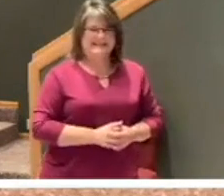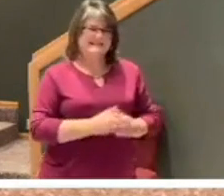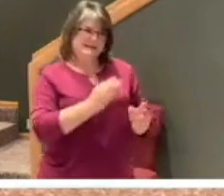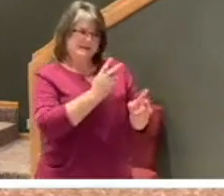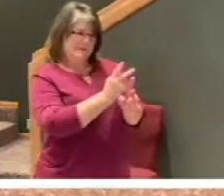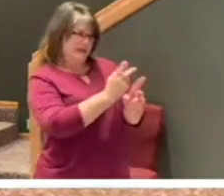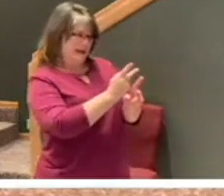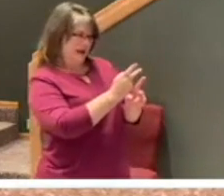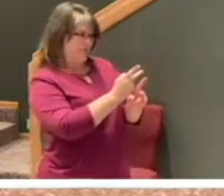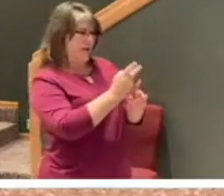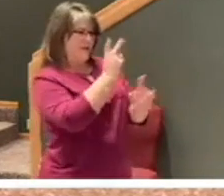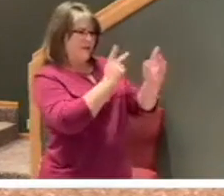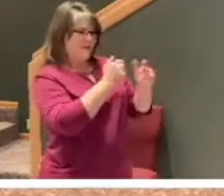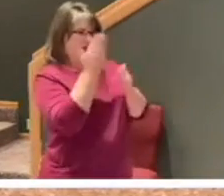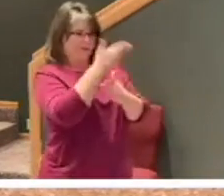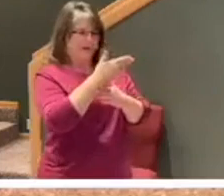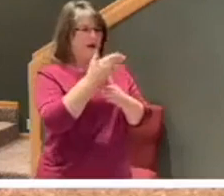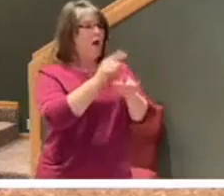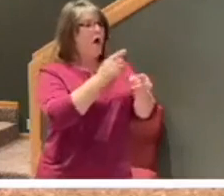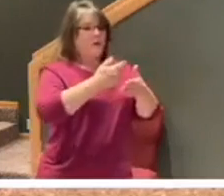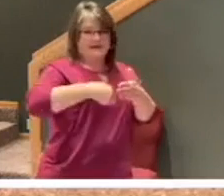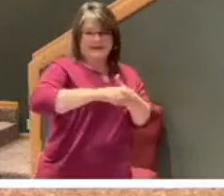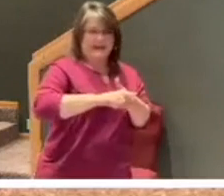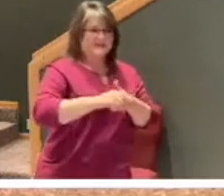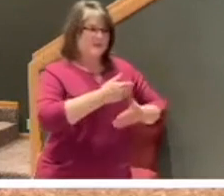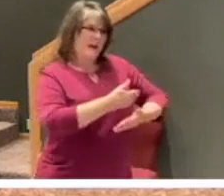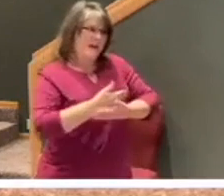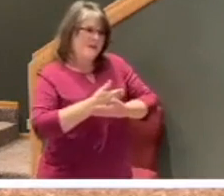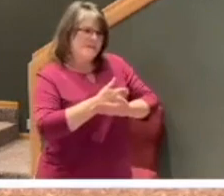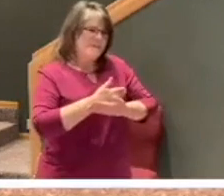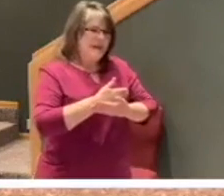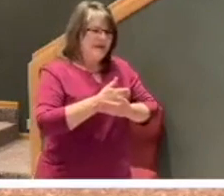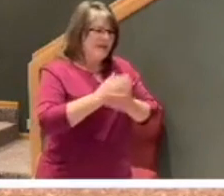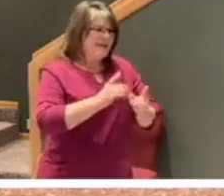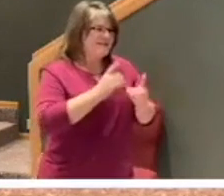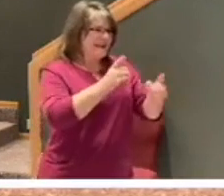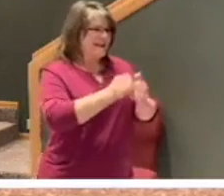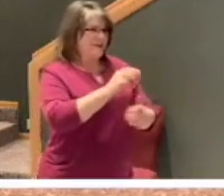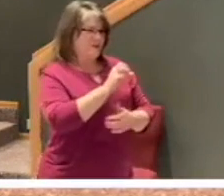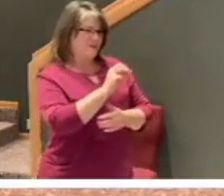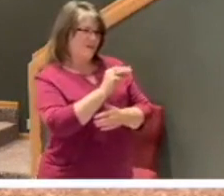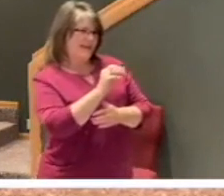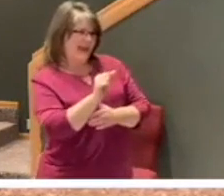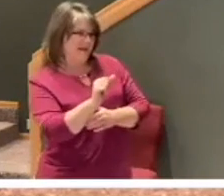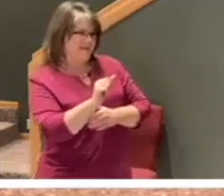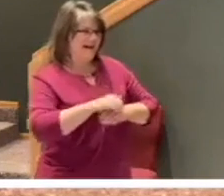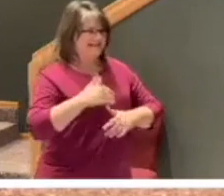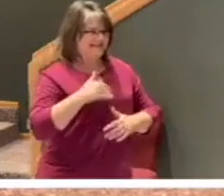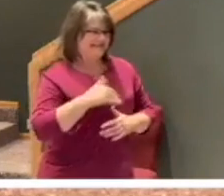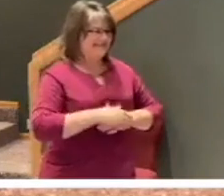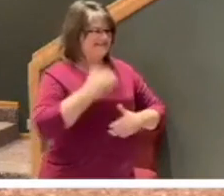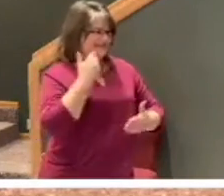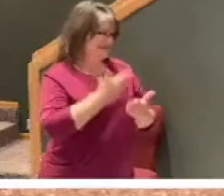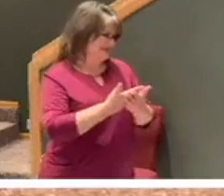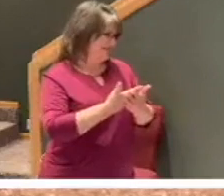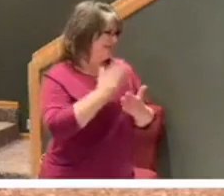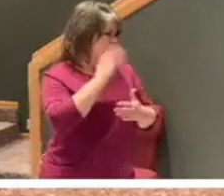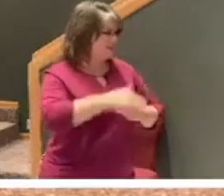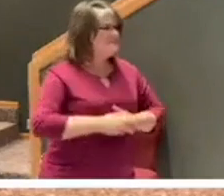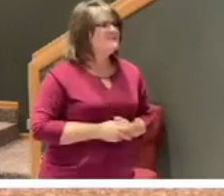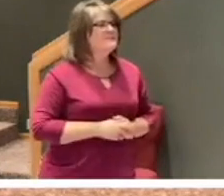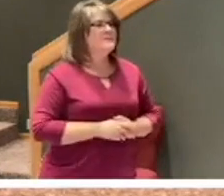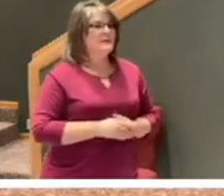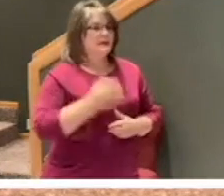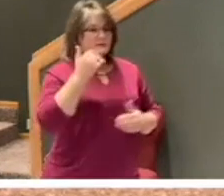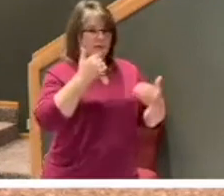and also, next week, we have baby dedication with Emma. So, yeah, it's going to be good. And so,